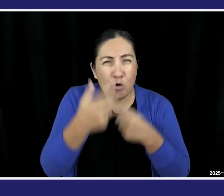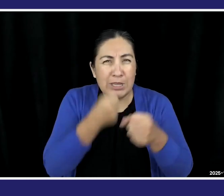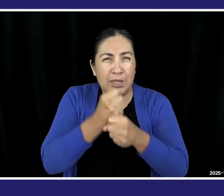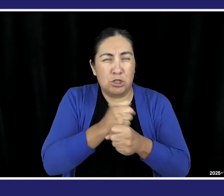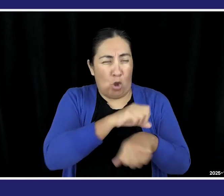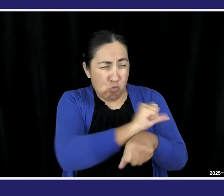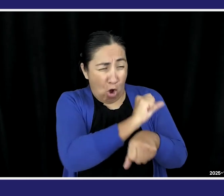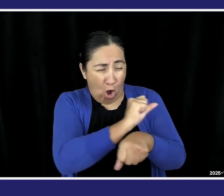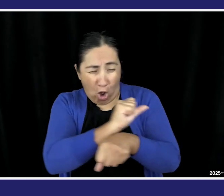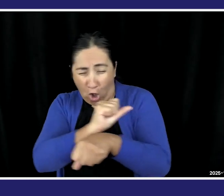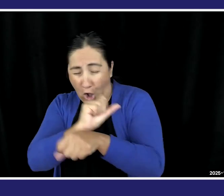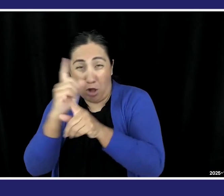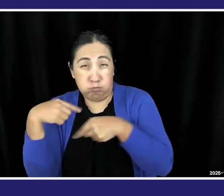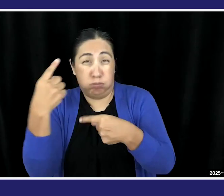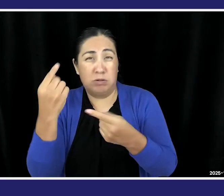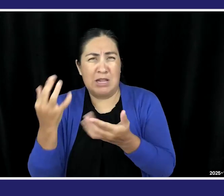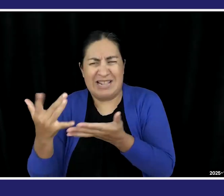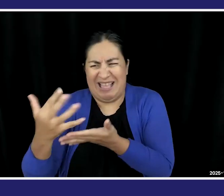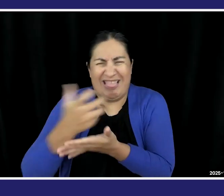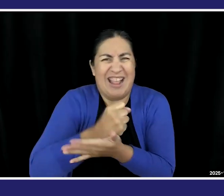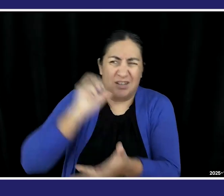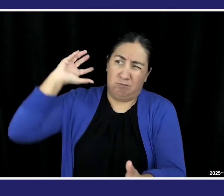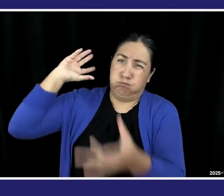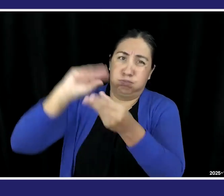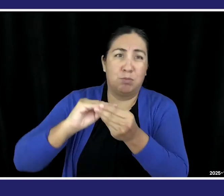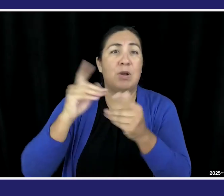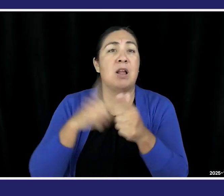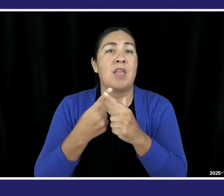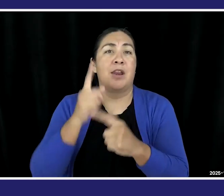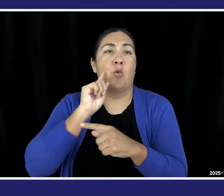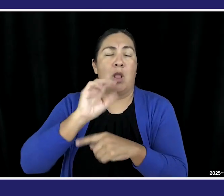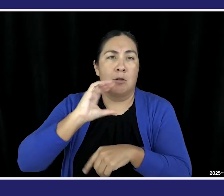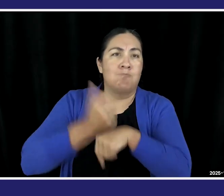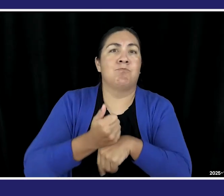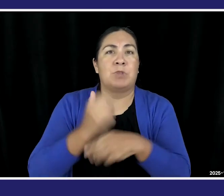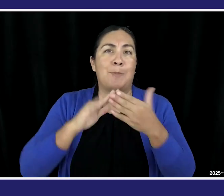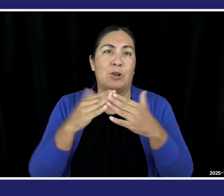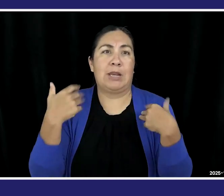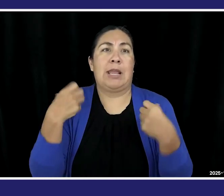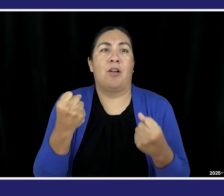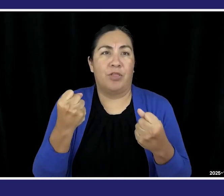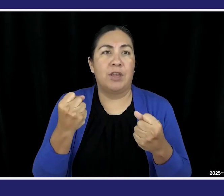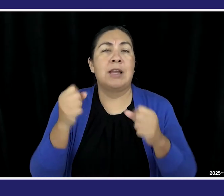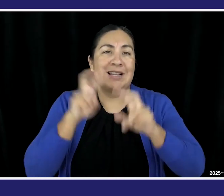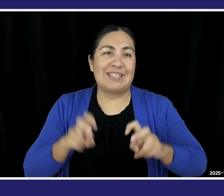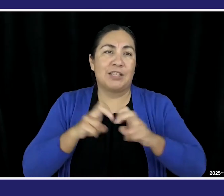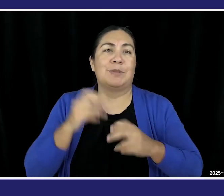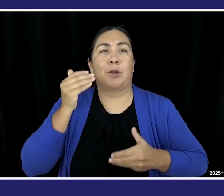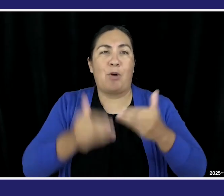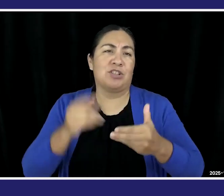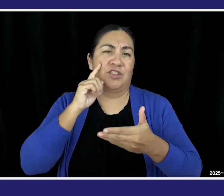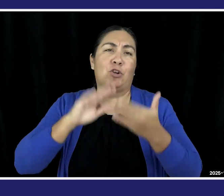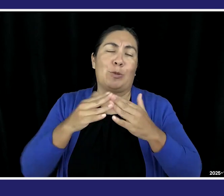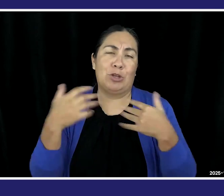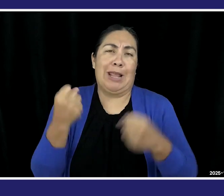the LHJ community health assessment and community health improvement process by 28 and 29. Next